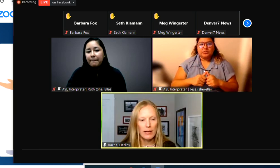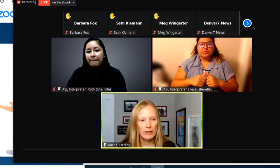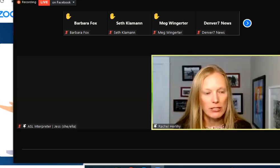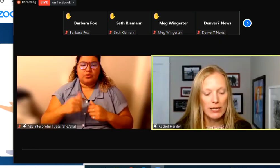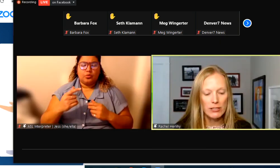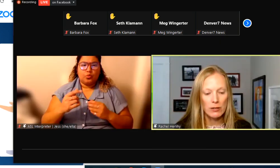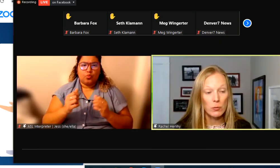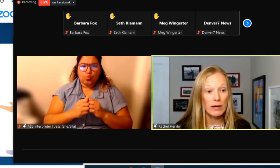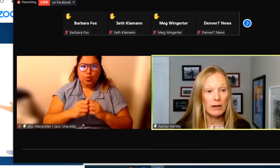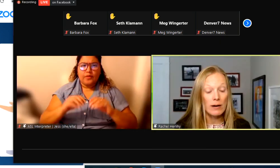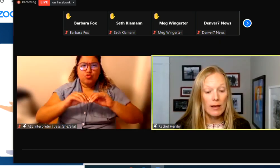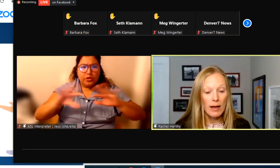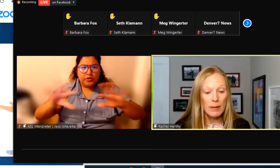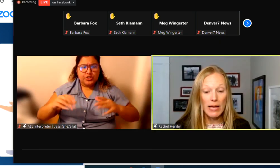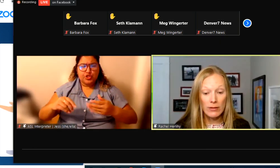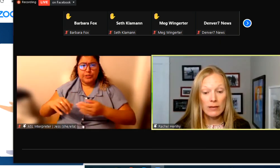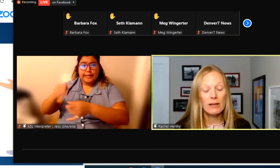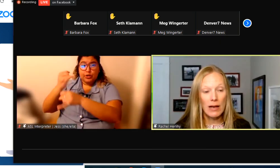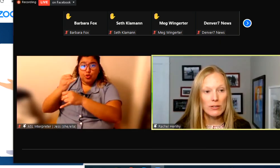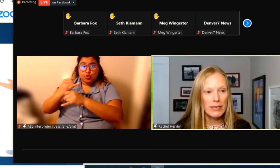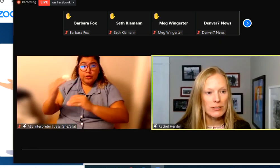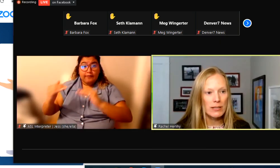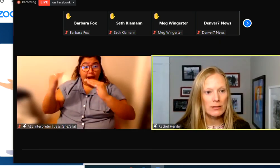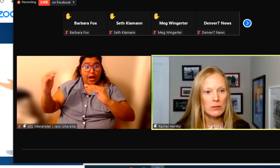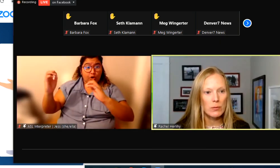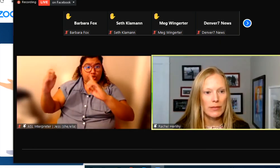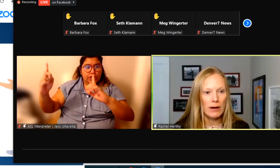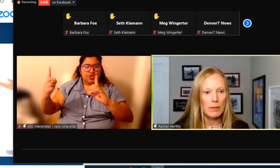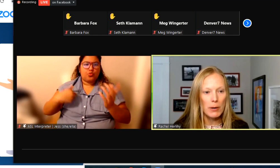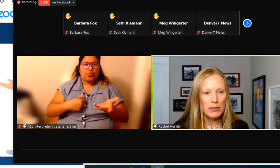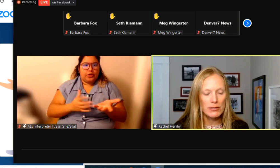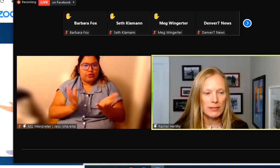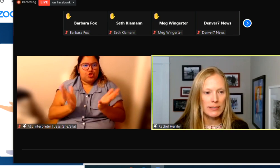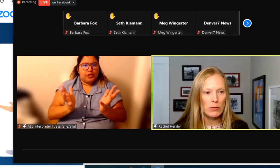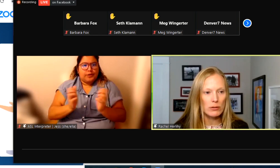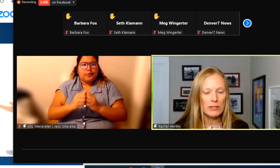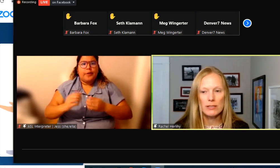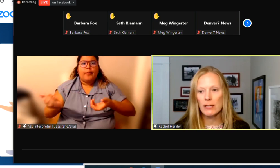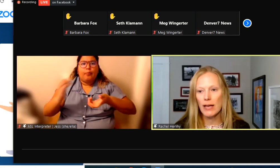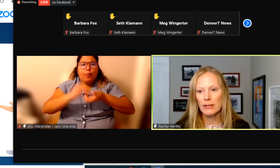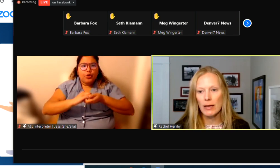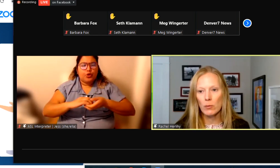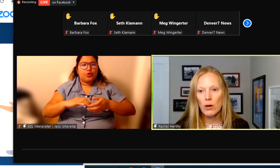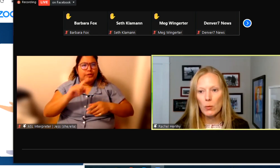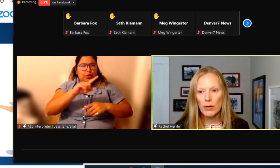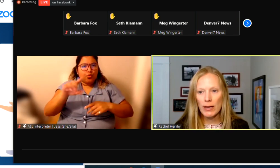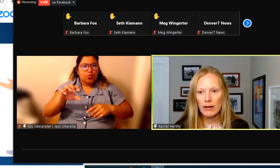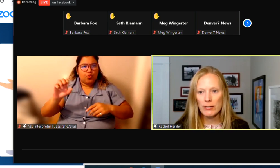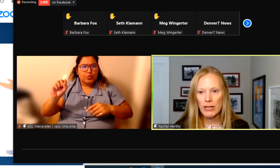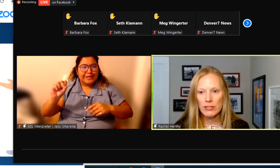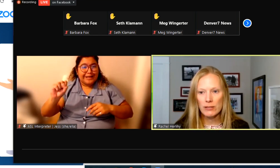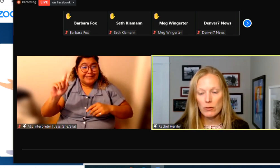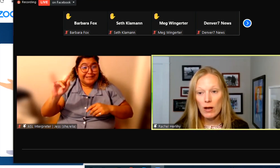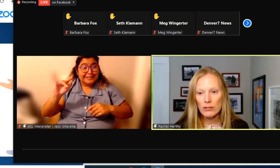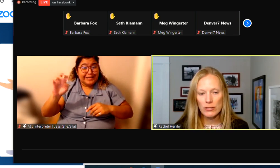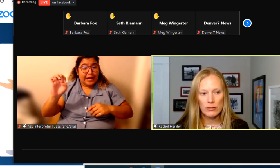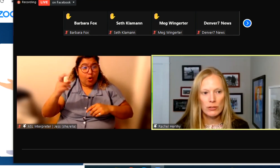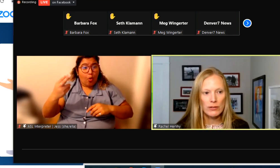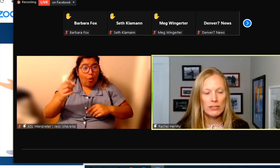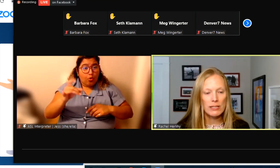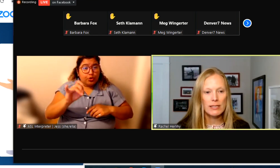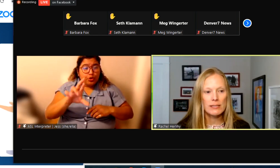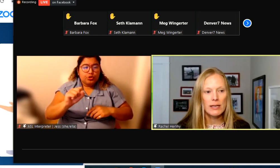of higher education, we are having conversations with our partners and stakeholders that work in higher education, so colleges